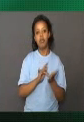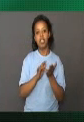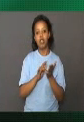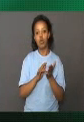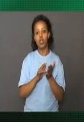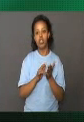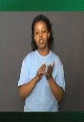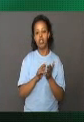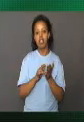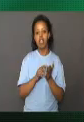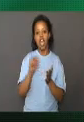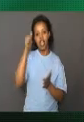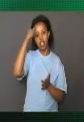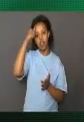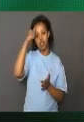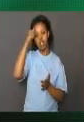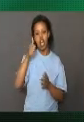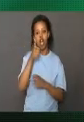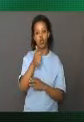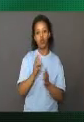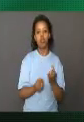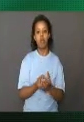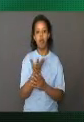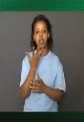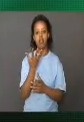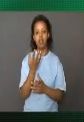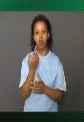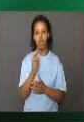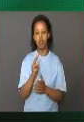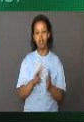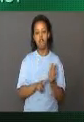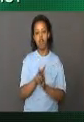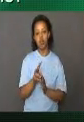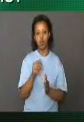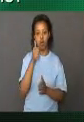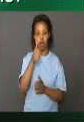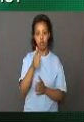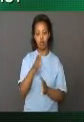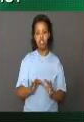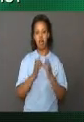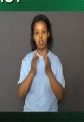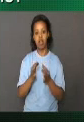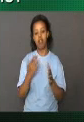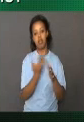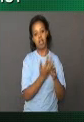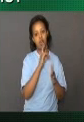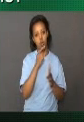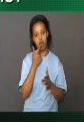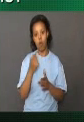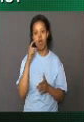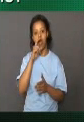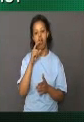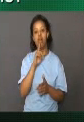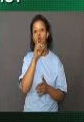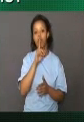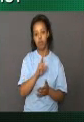prevent HIV from reproducing is true. The statement that the